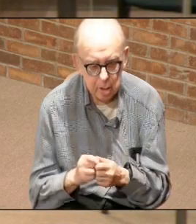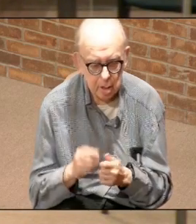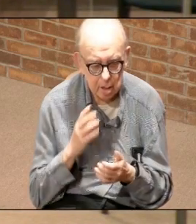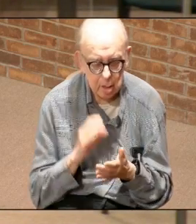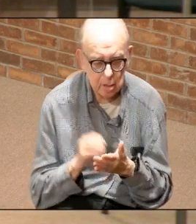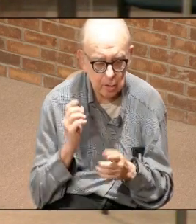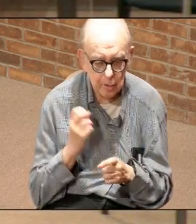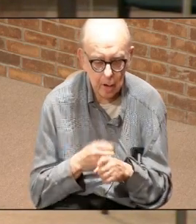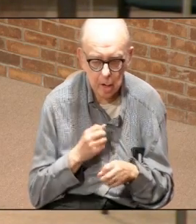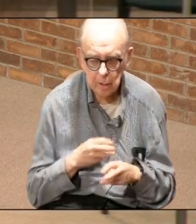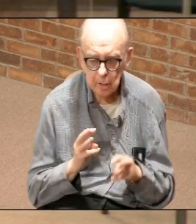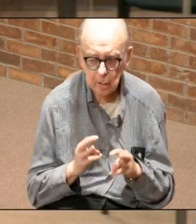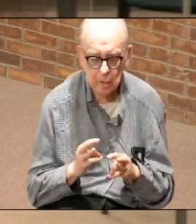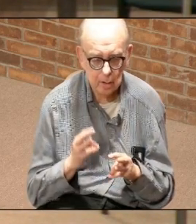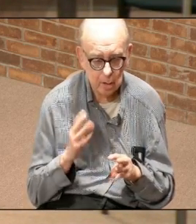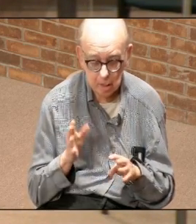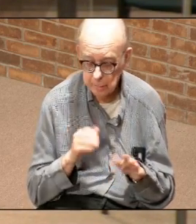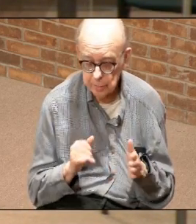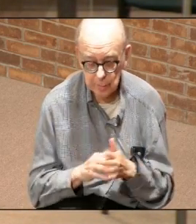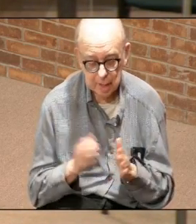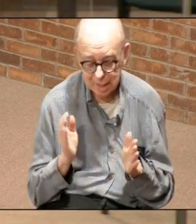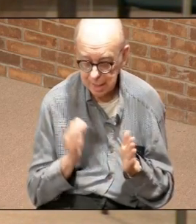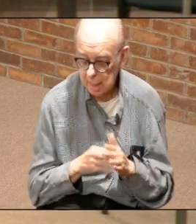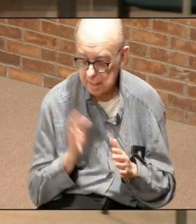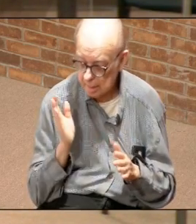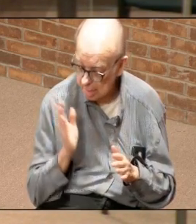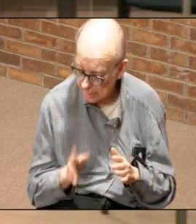the hard way. I'll never do that again.